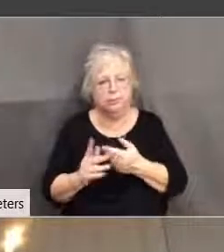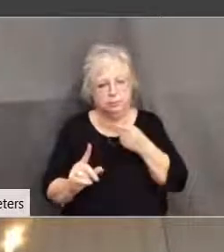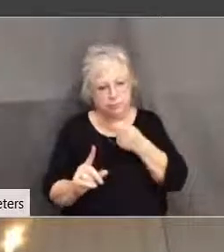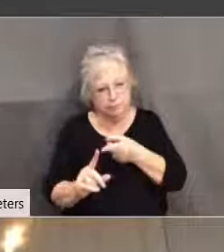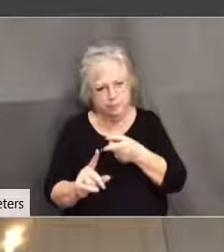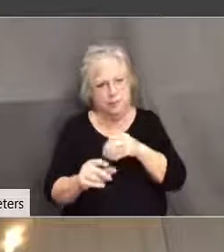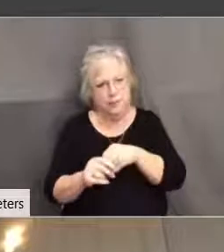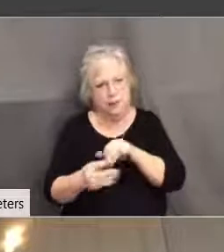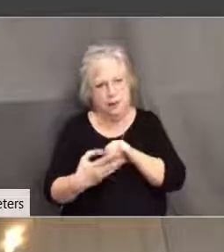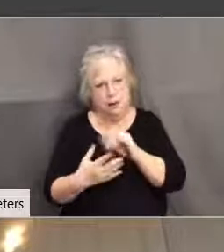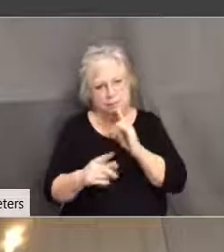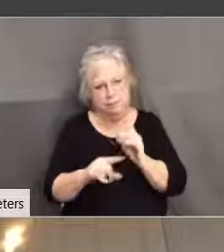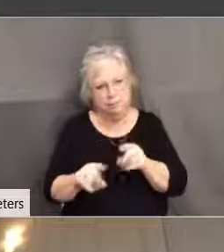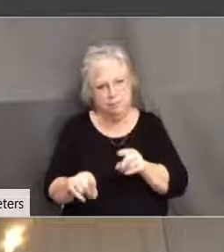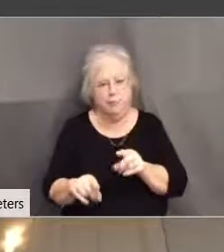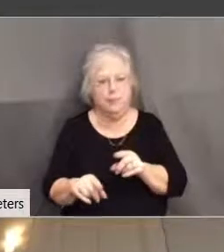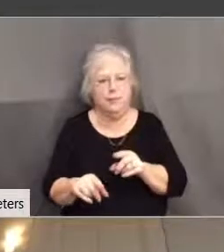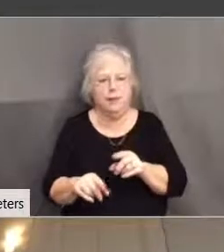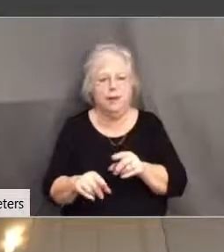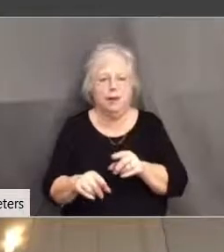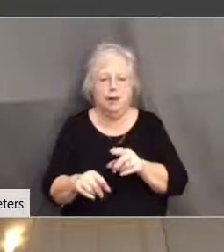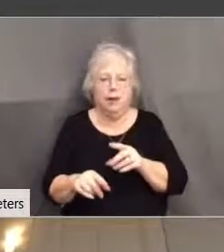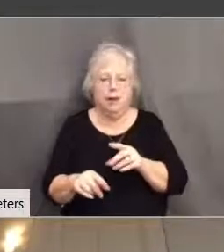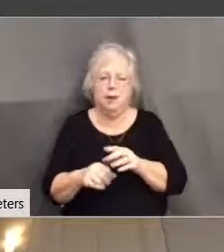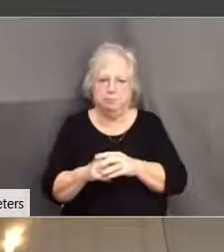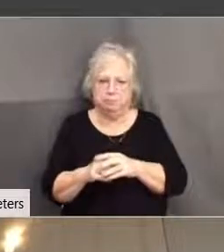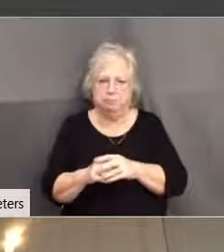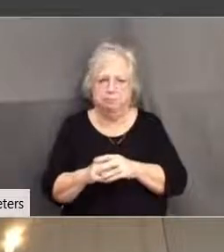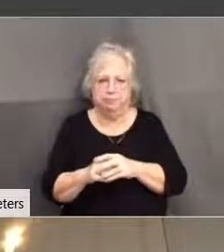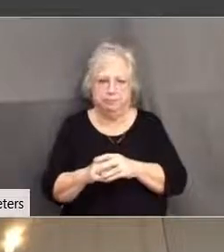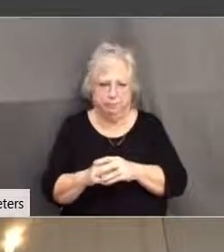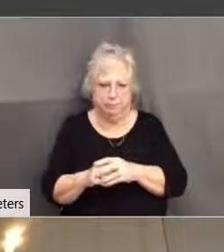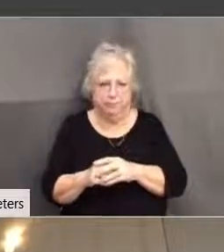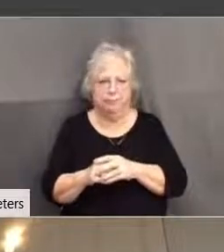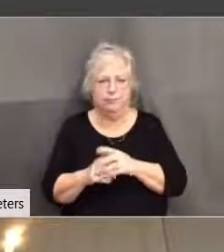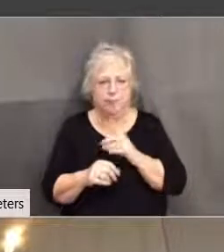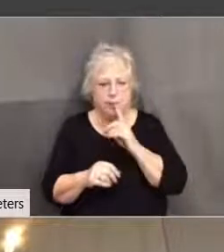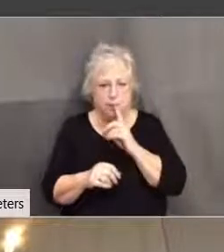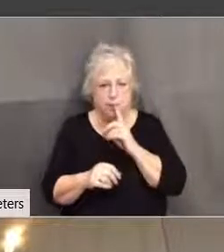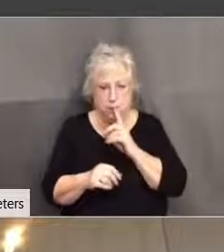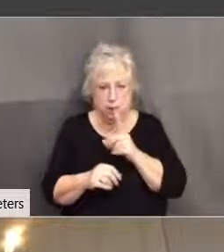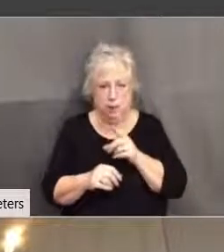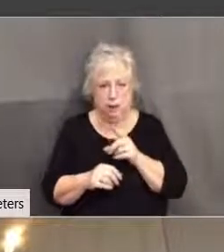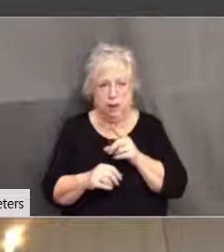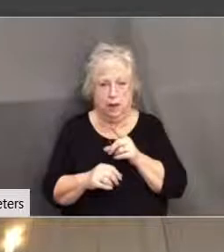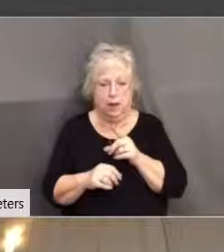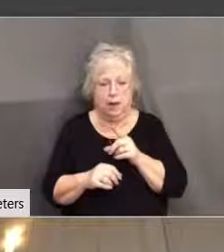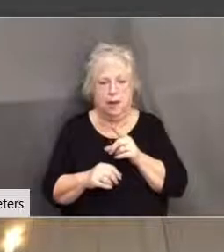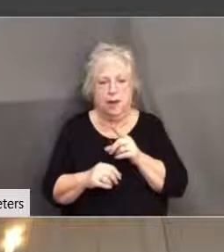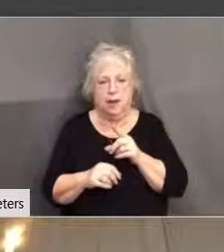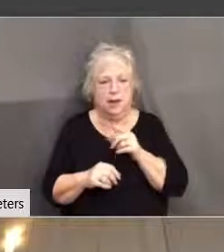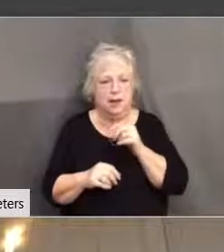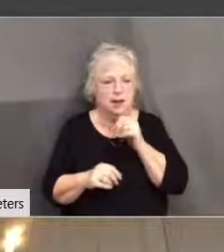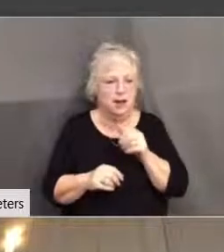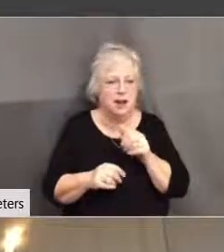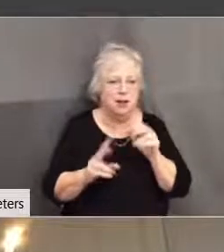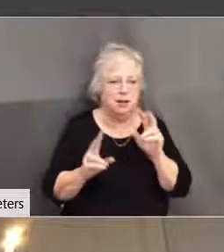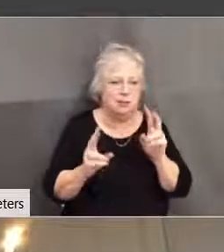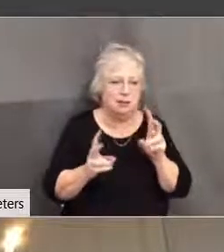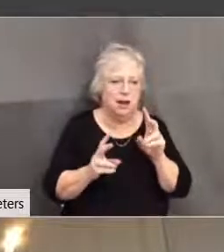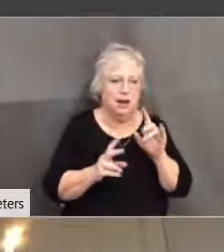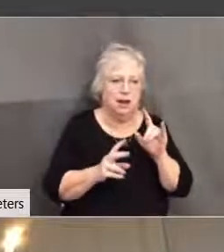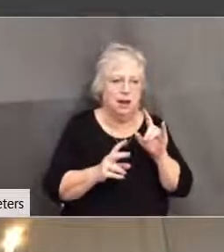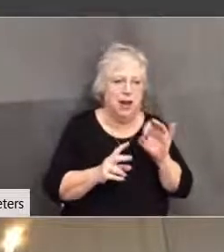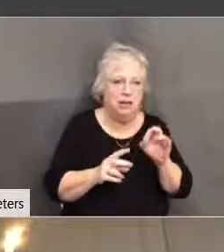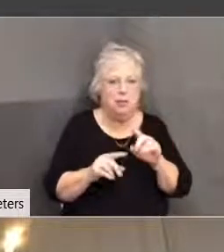response. I think it's really a matter of, it's not a matter of if, but when we move